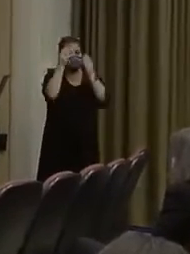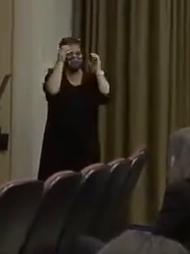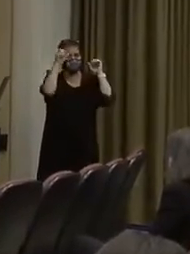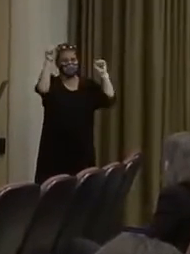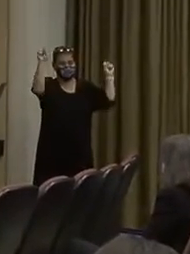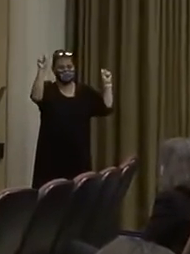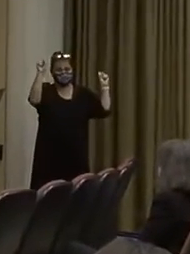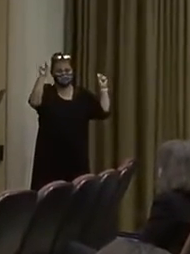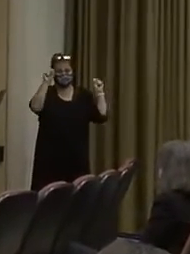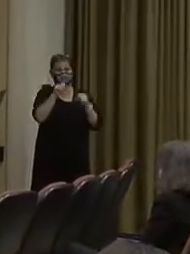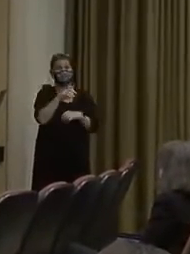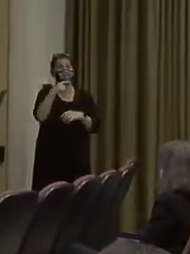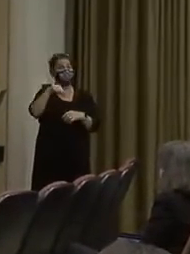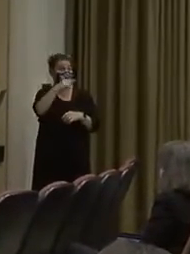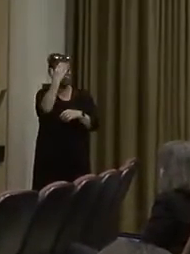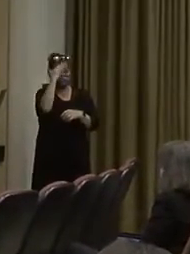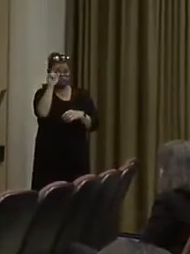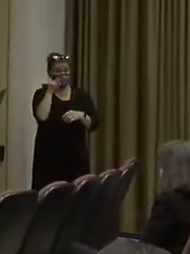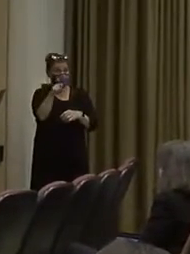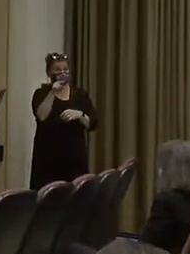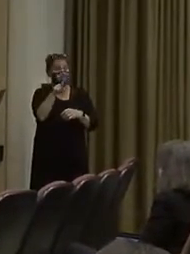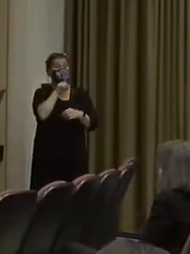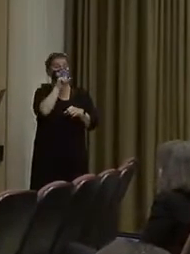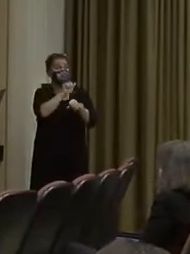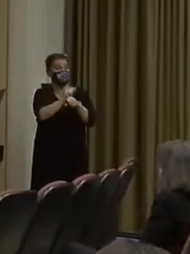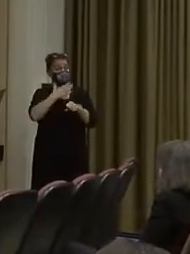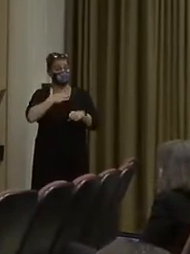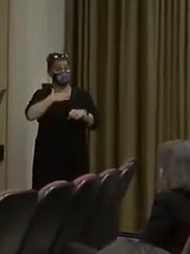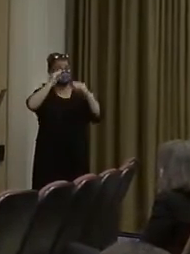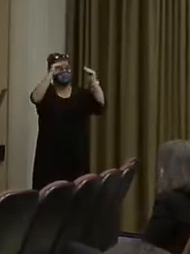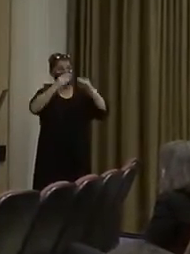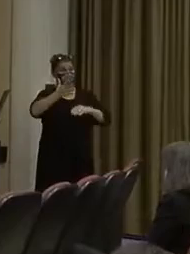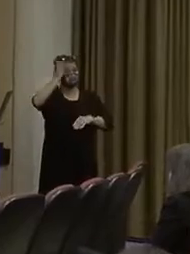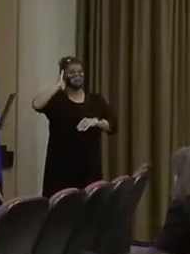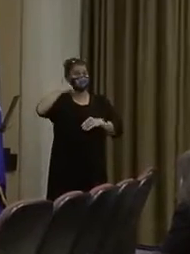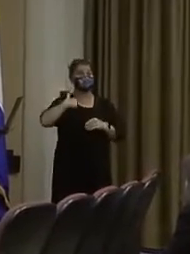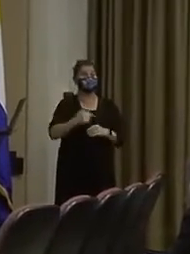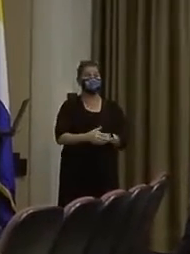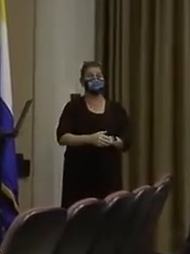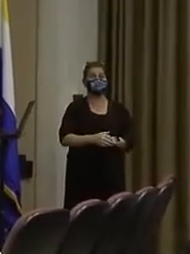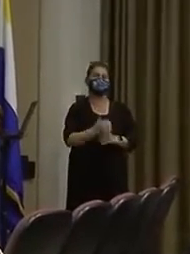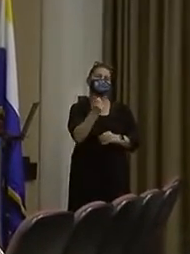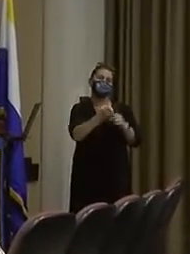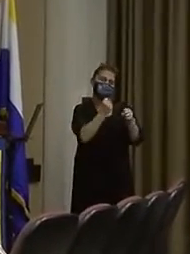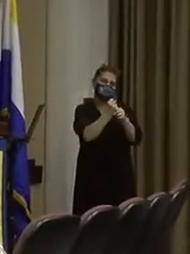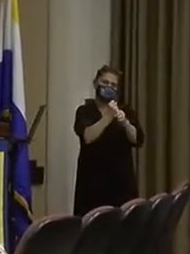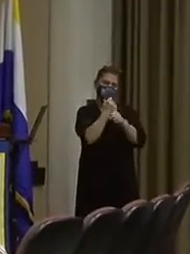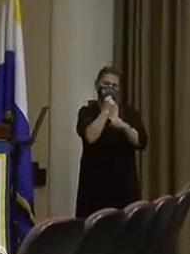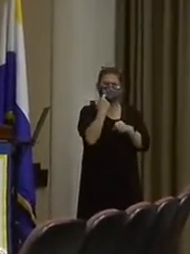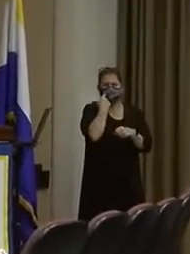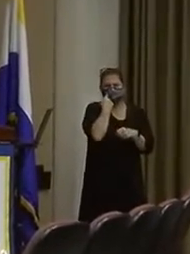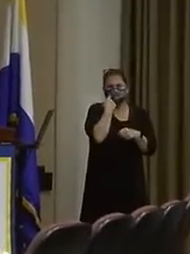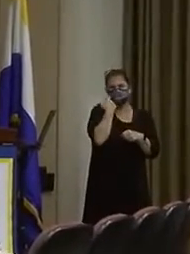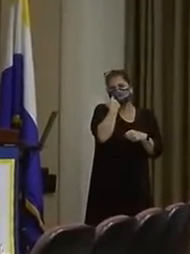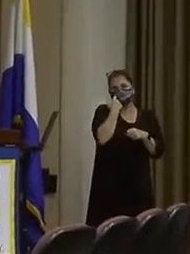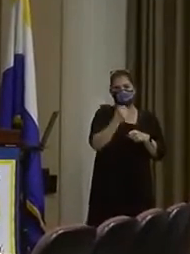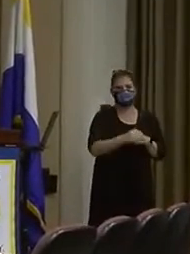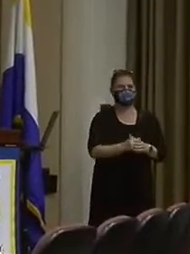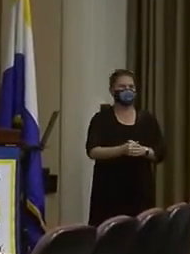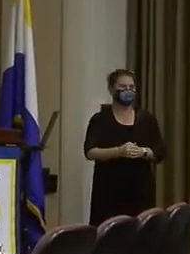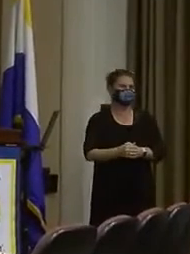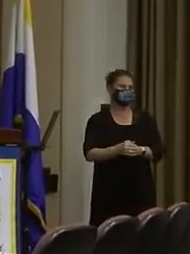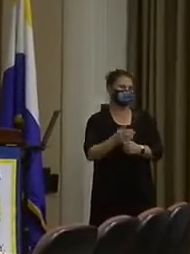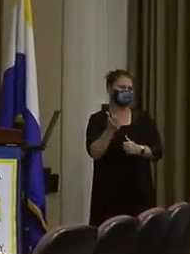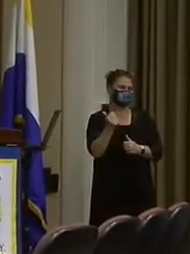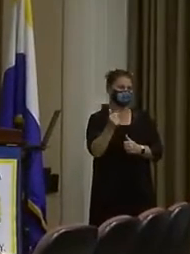president. For those of you who don't know, she actually was my teacher a few years ago, not that long ago, right?